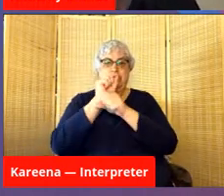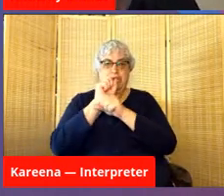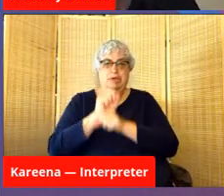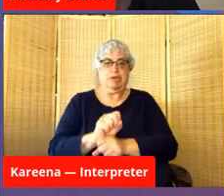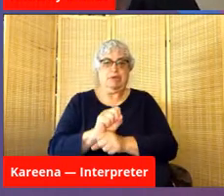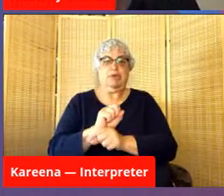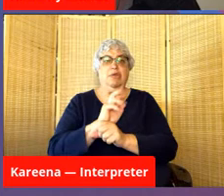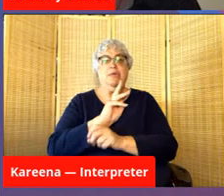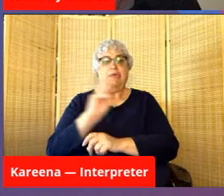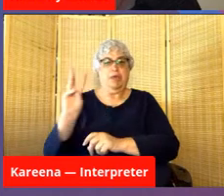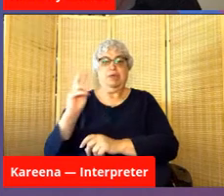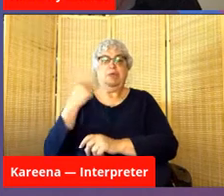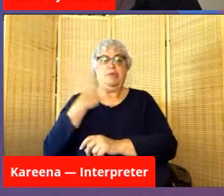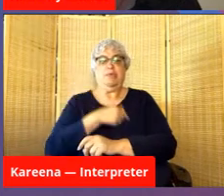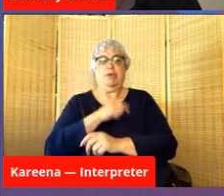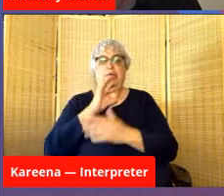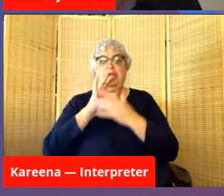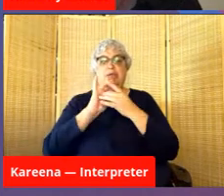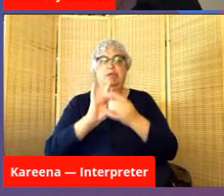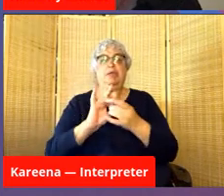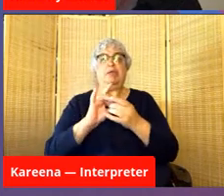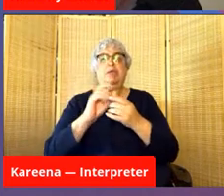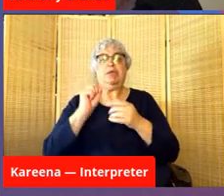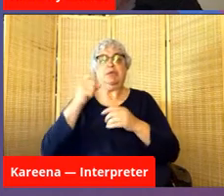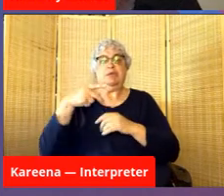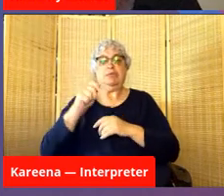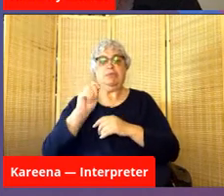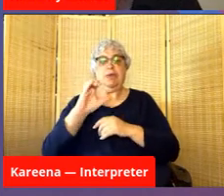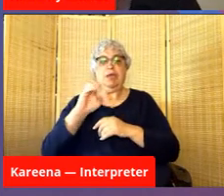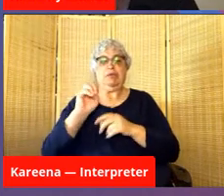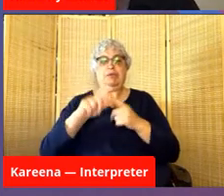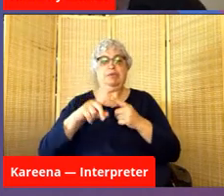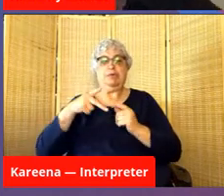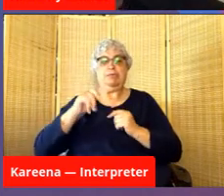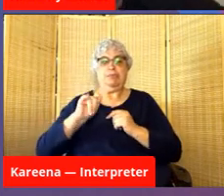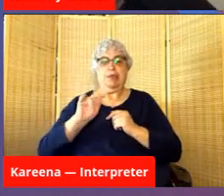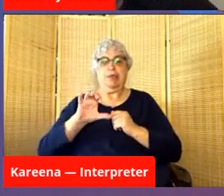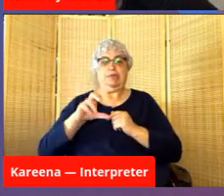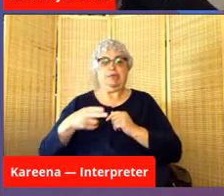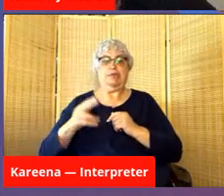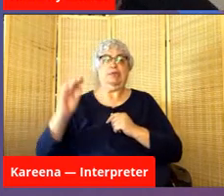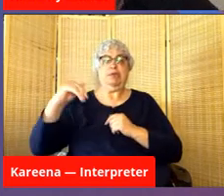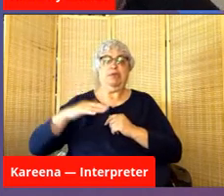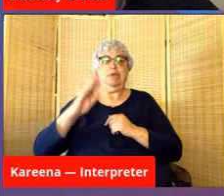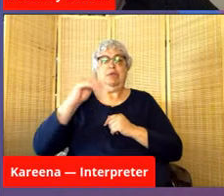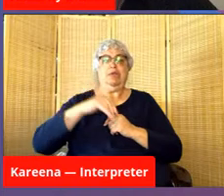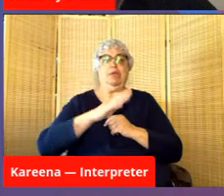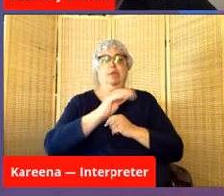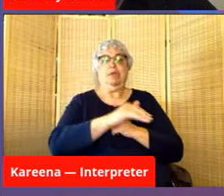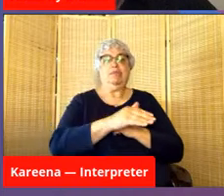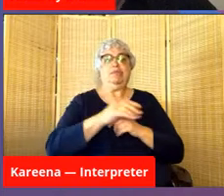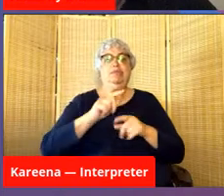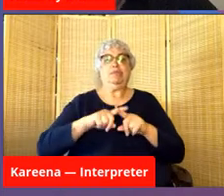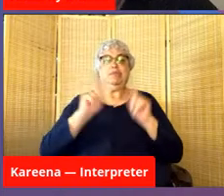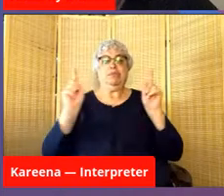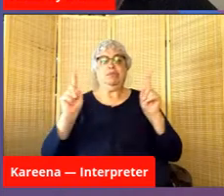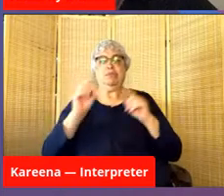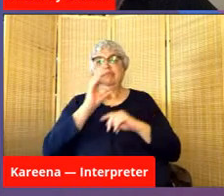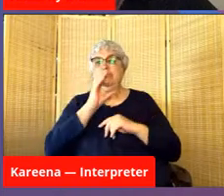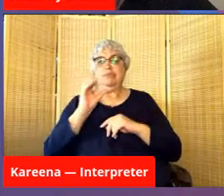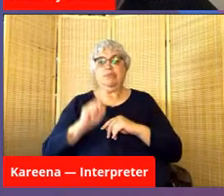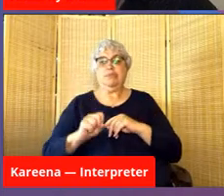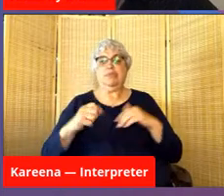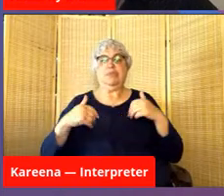In the West, we apply spatial metaphors to pitch. But there are other cultures that describe pitches as old